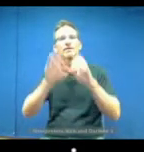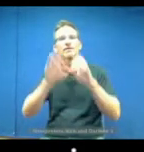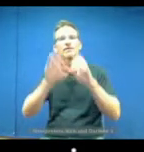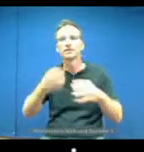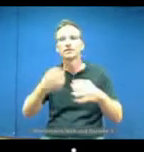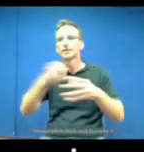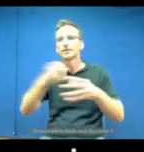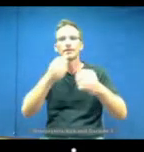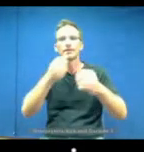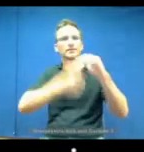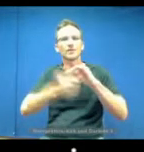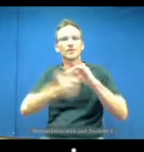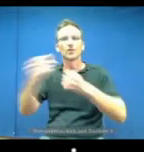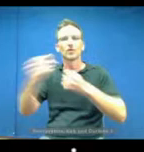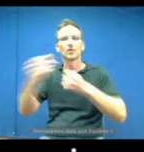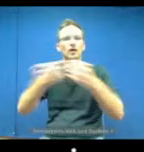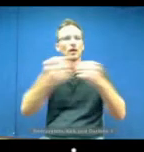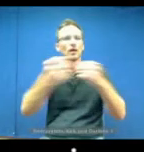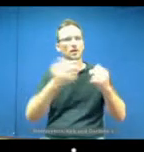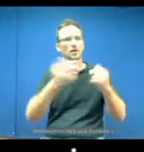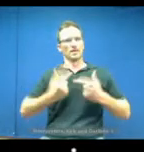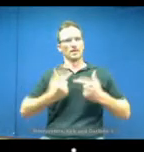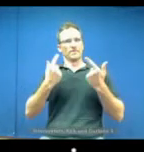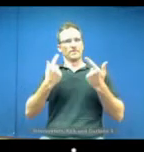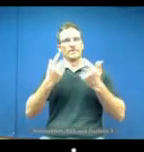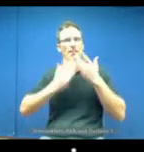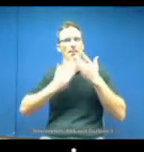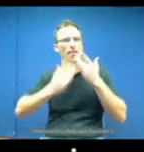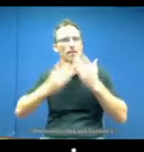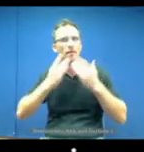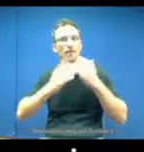live. As a result, the Maryland